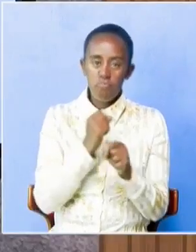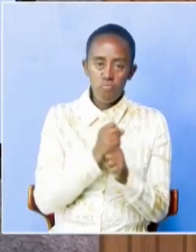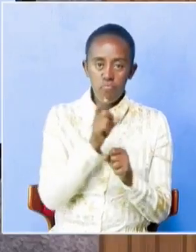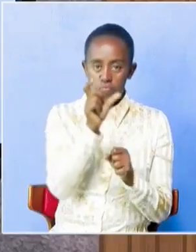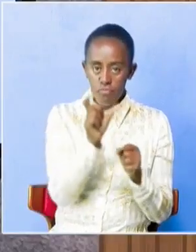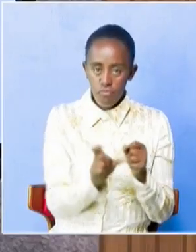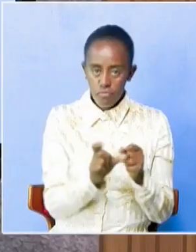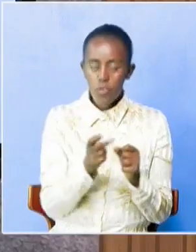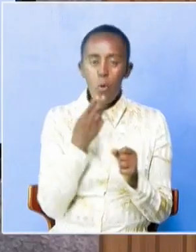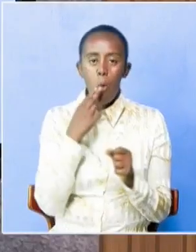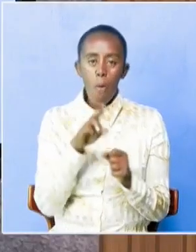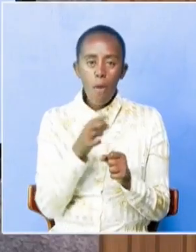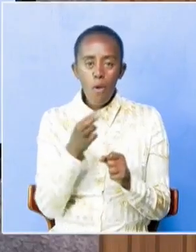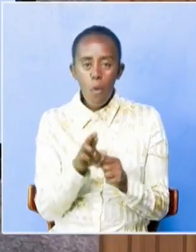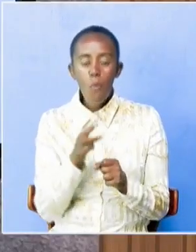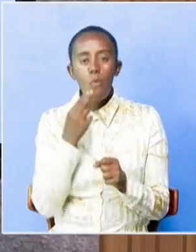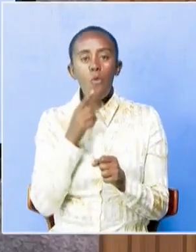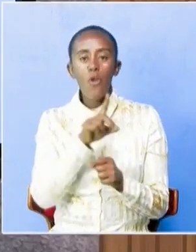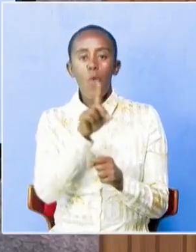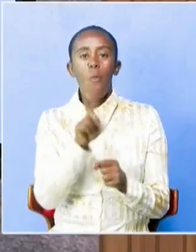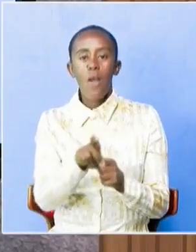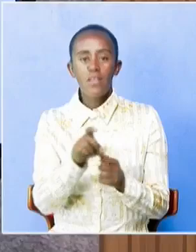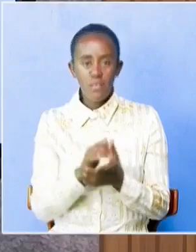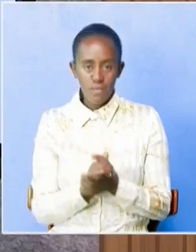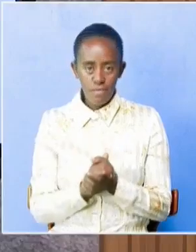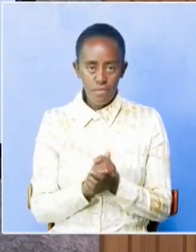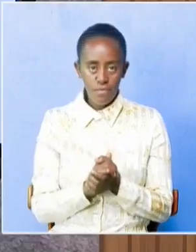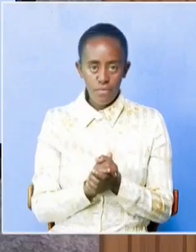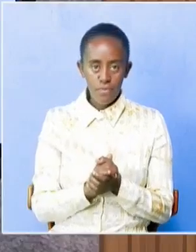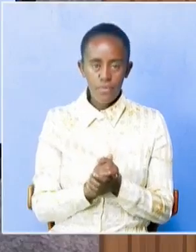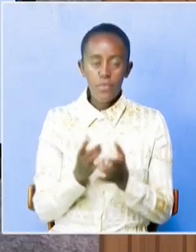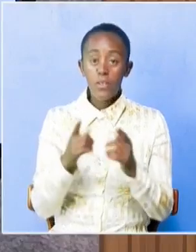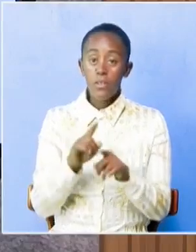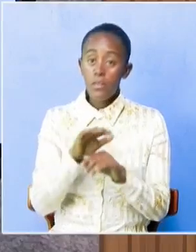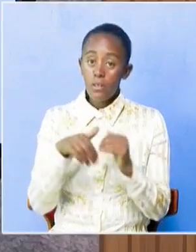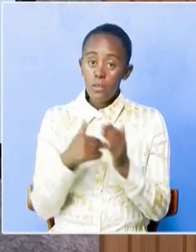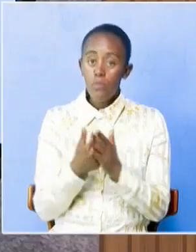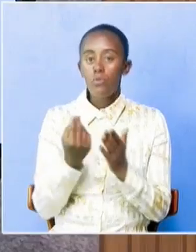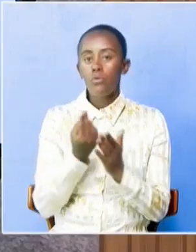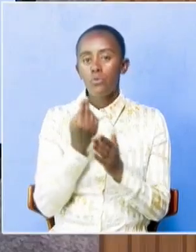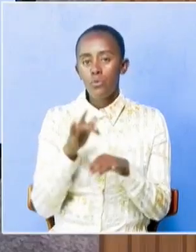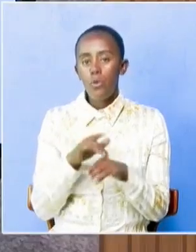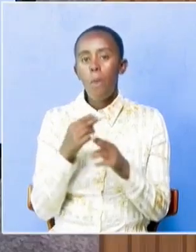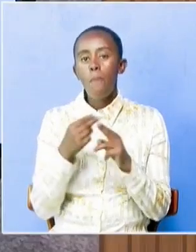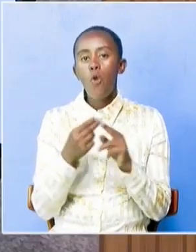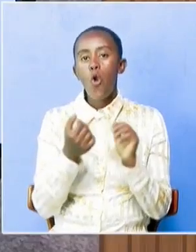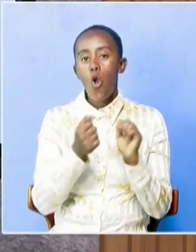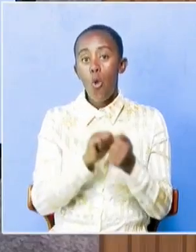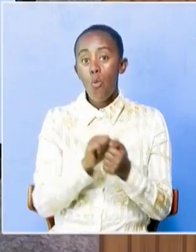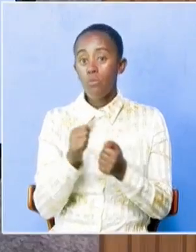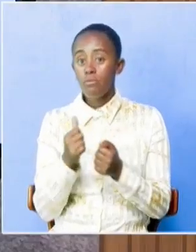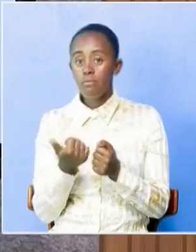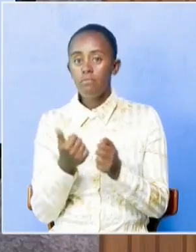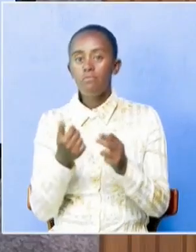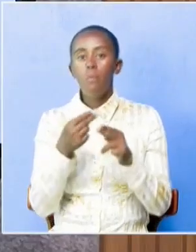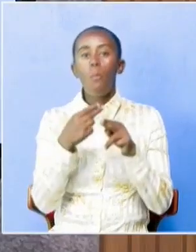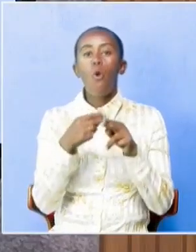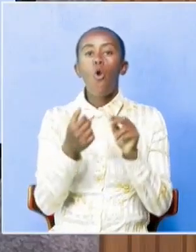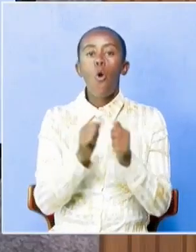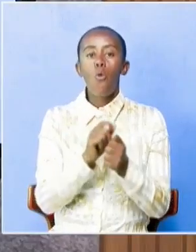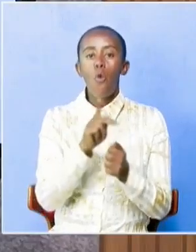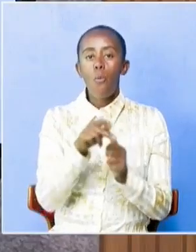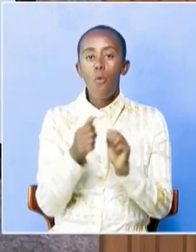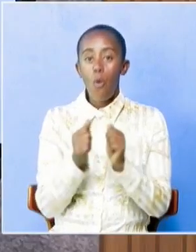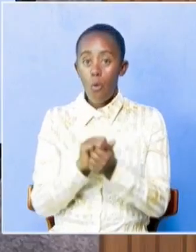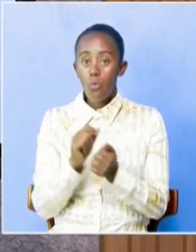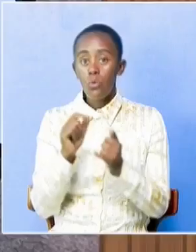becomes a command or a request. When we are using it with pronouns, on the other hand, when we are using tag questions